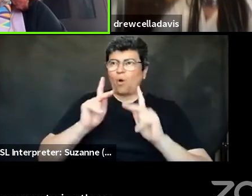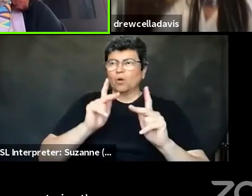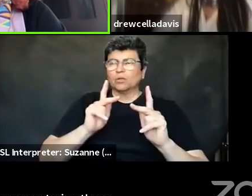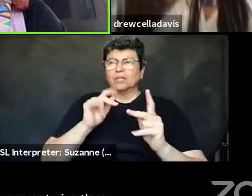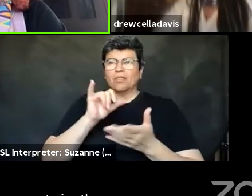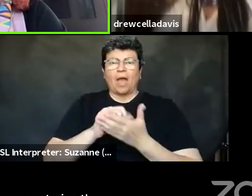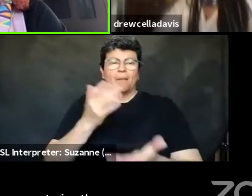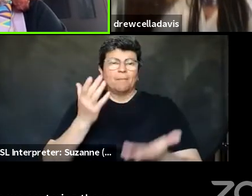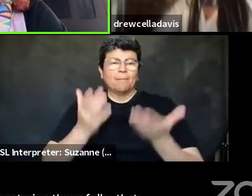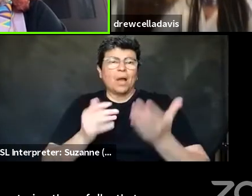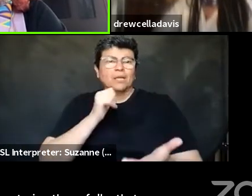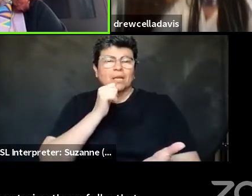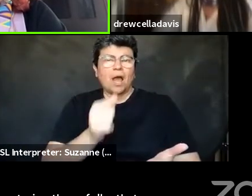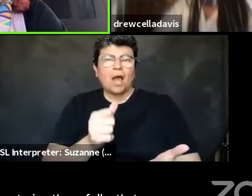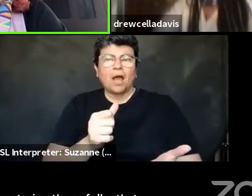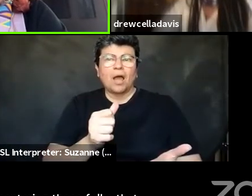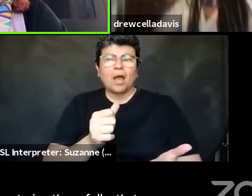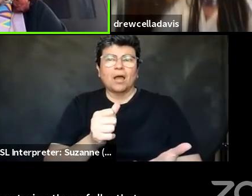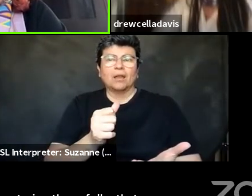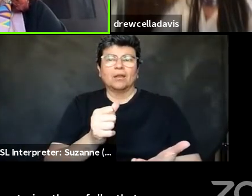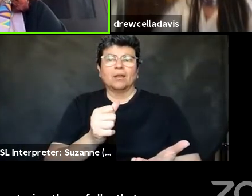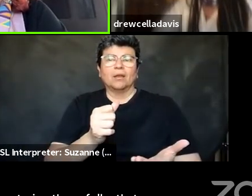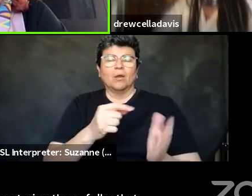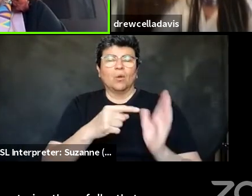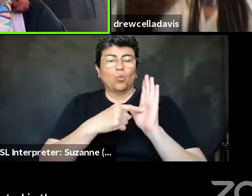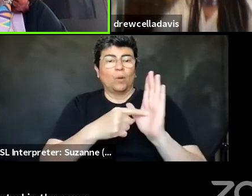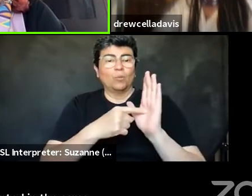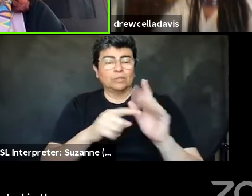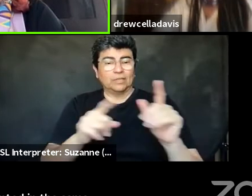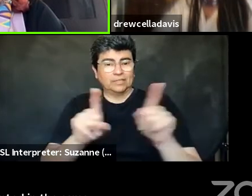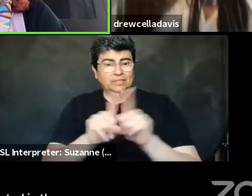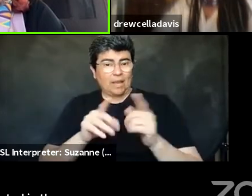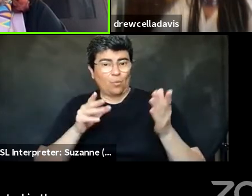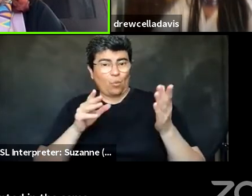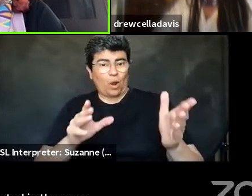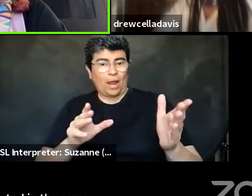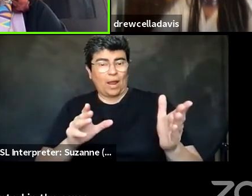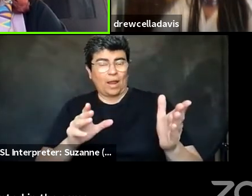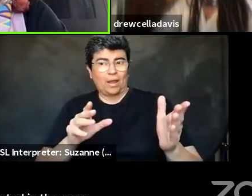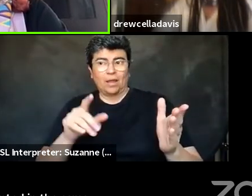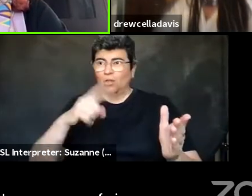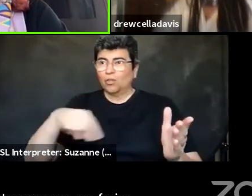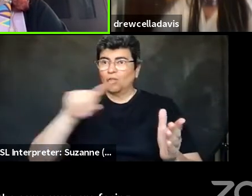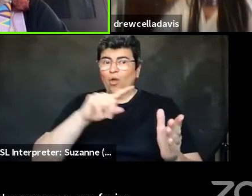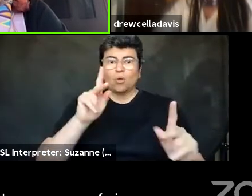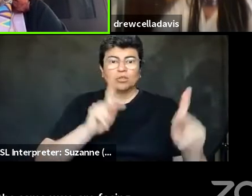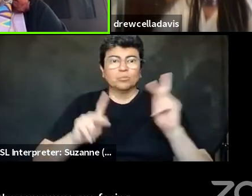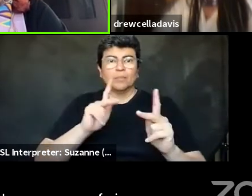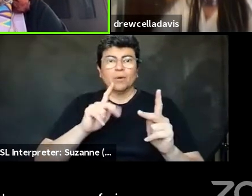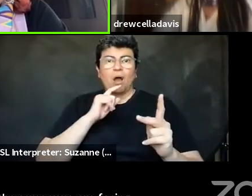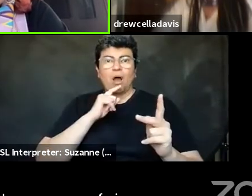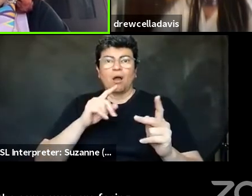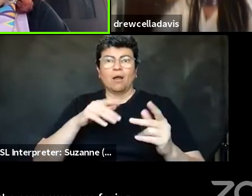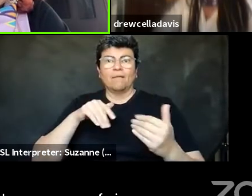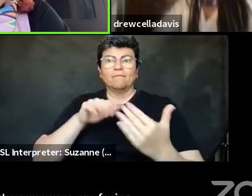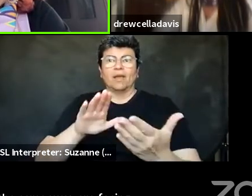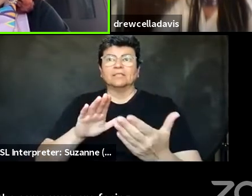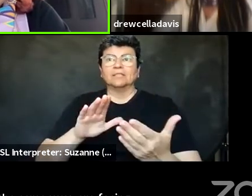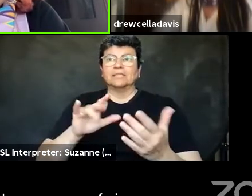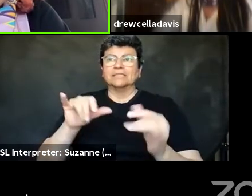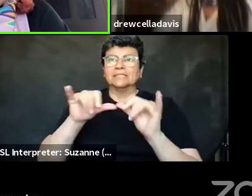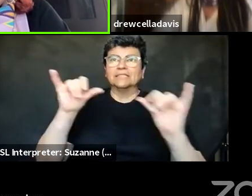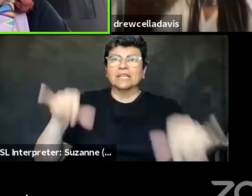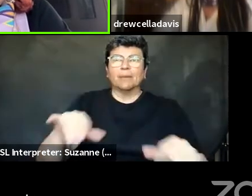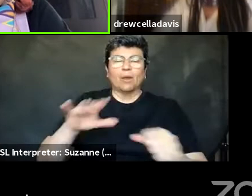not be represented in the same way or facing systemic oppressions.